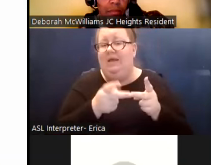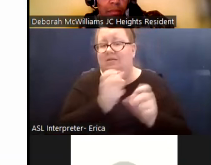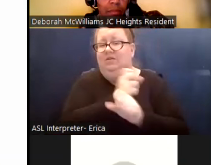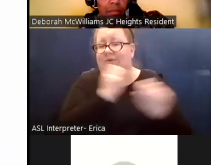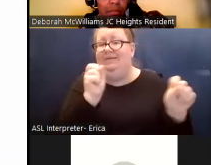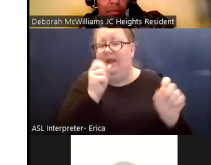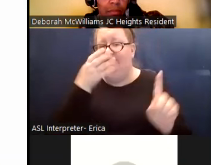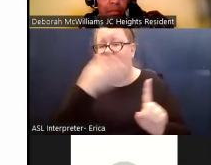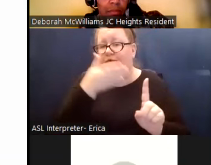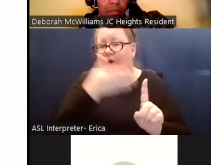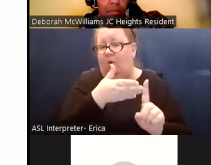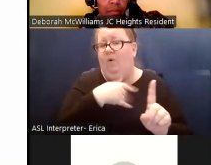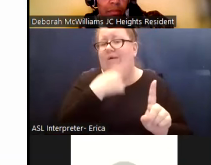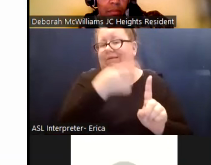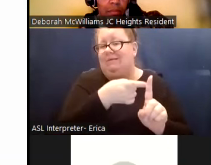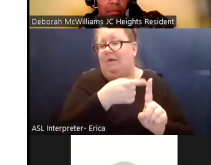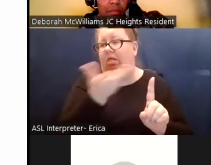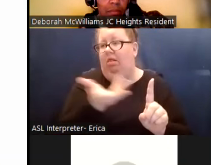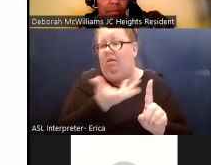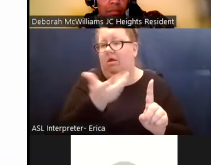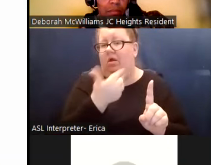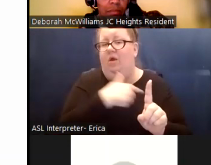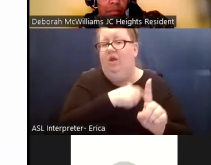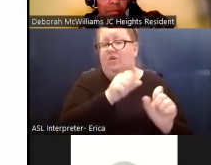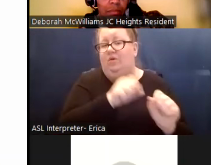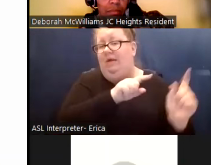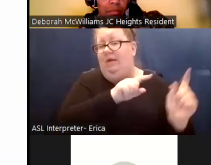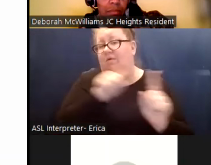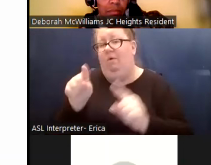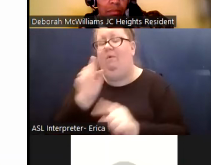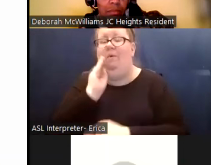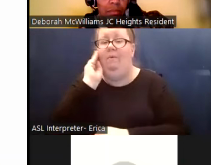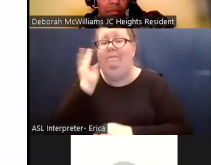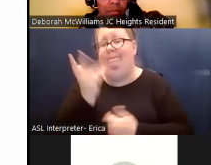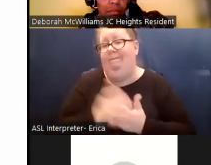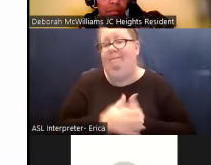can go until you can return home.